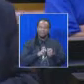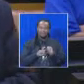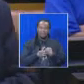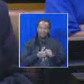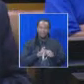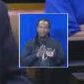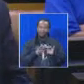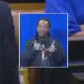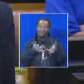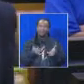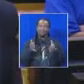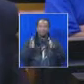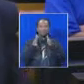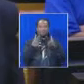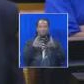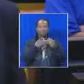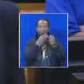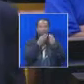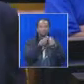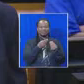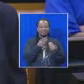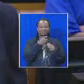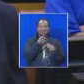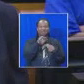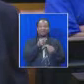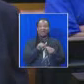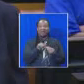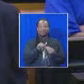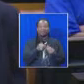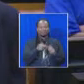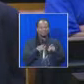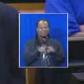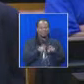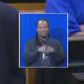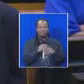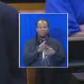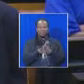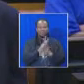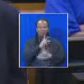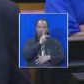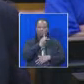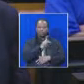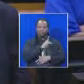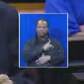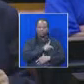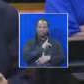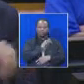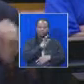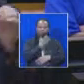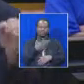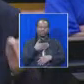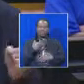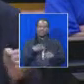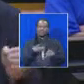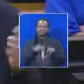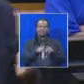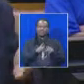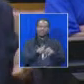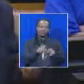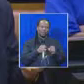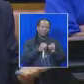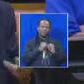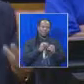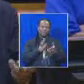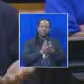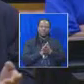In most provinces, it is extremely dry for the second consecutive year. Guazulu-Natal has already been declared a disaster area, and provinces of Limpopo, the